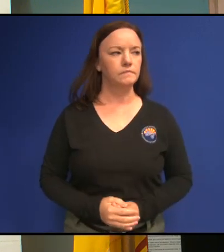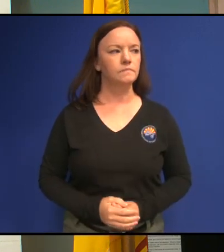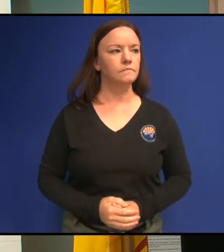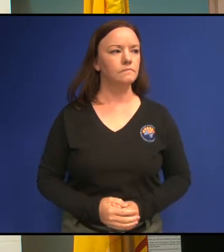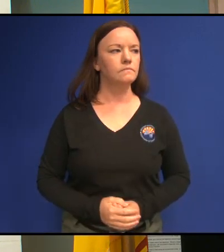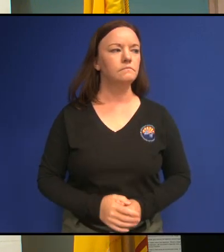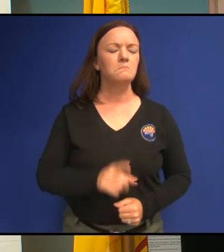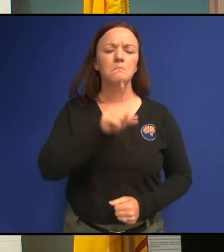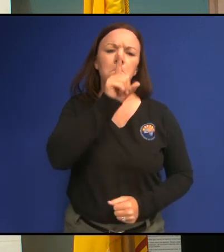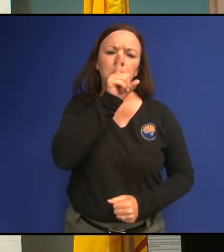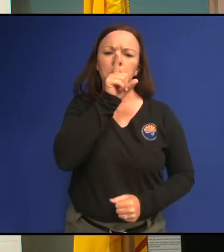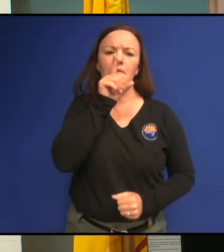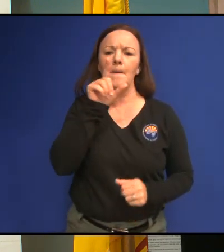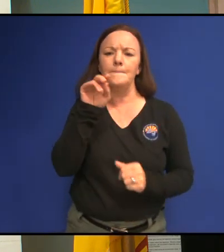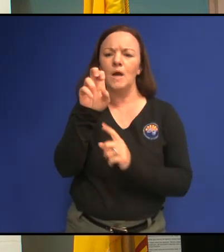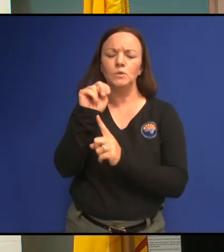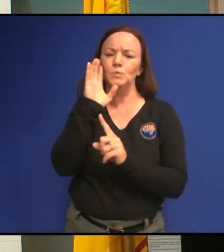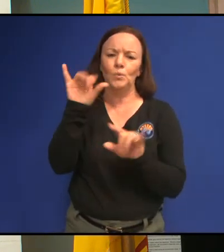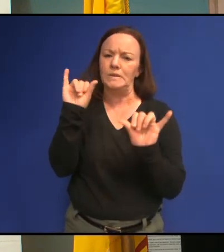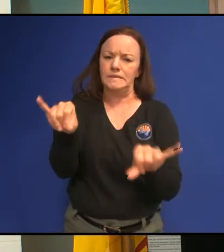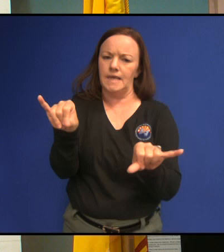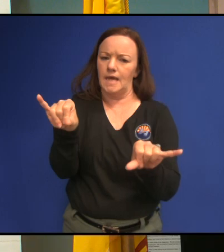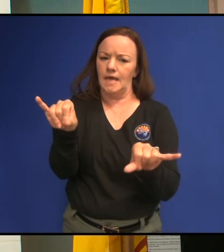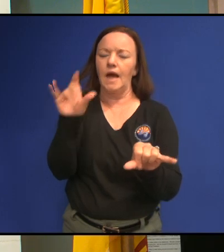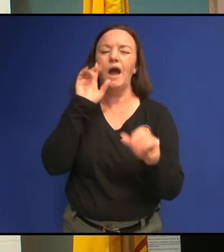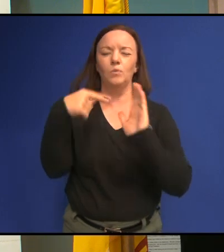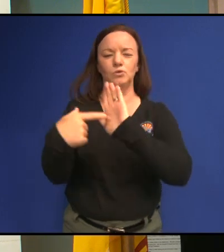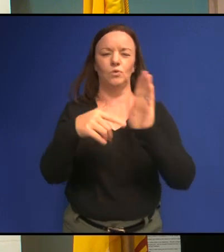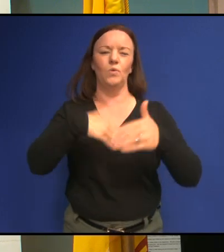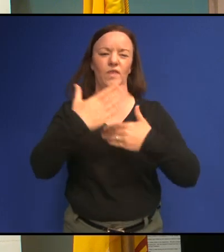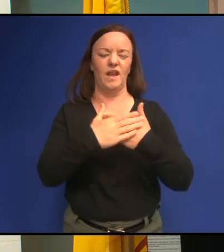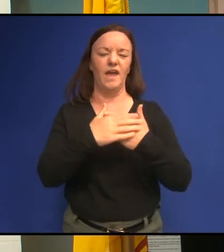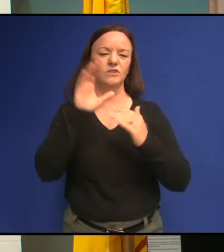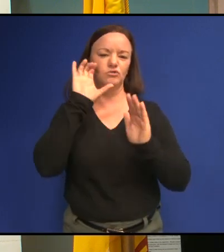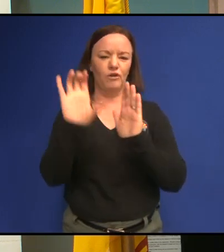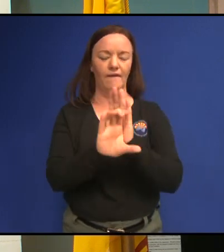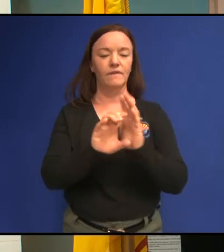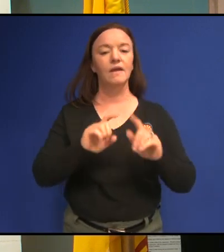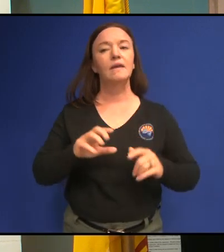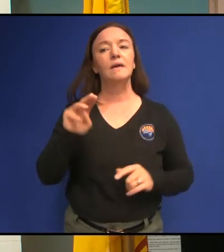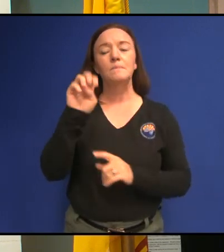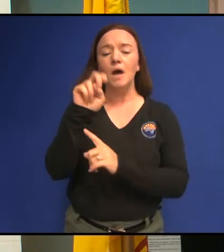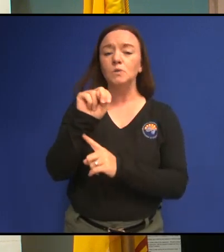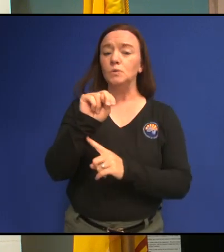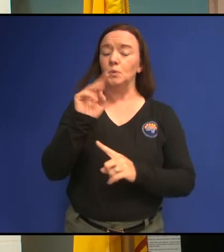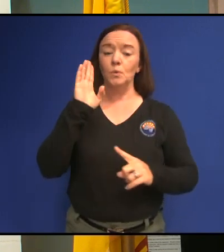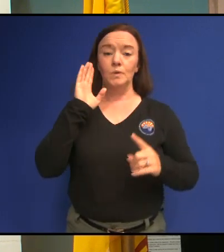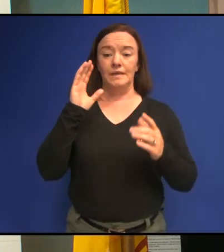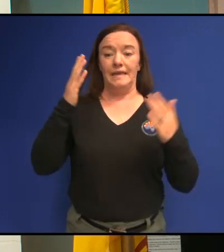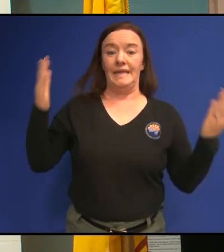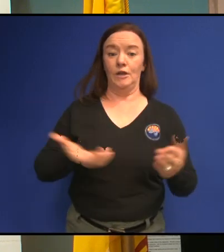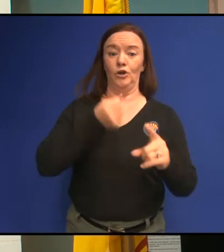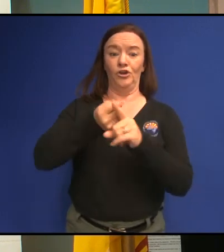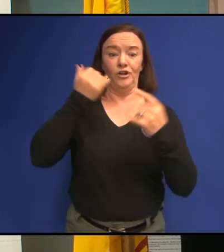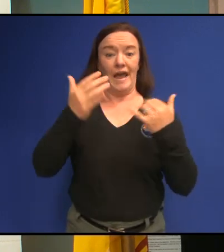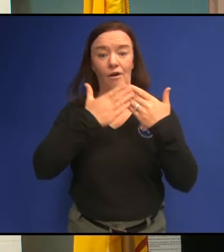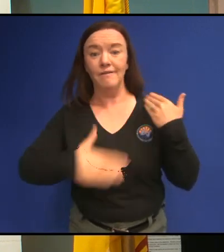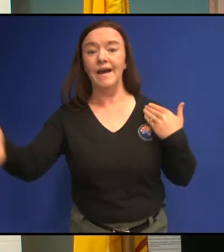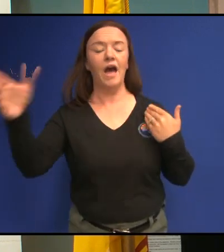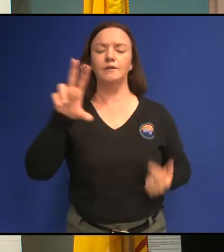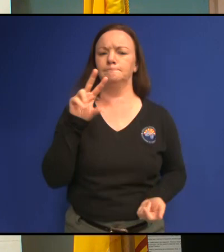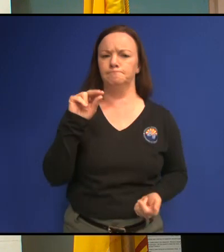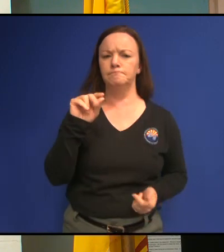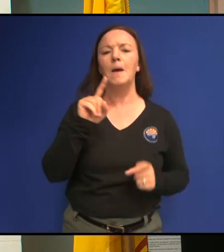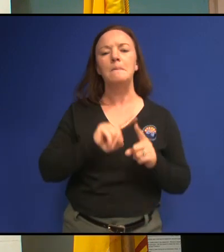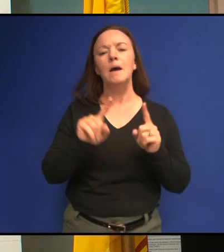that the monsoon is sticking around, and I'll show you in the next graphic here, but not to say that the monsoon is sticking around, but it's just starting to